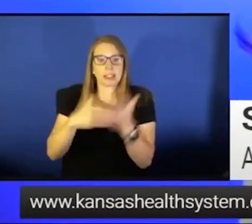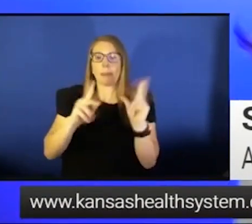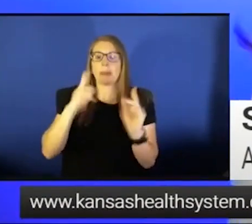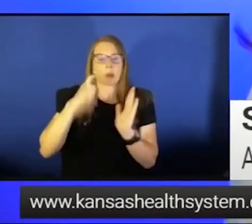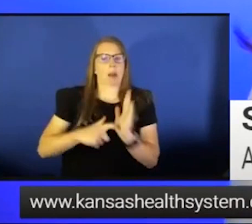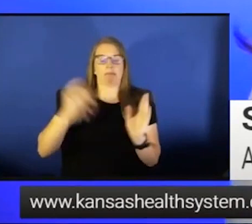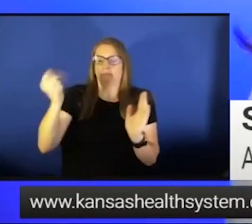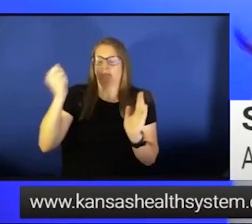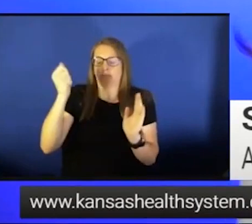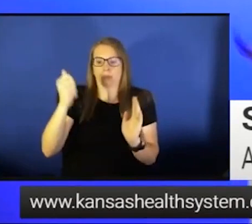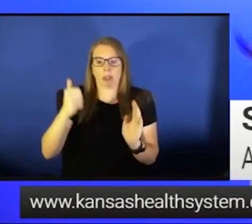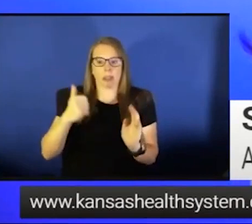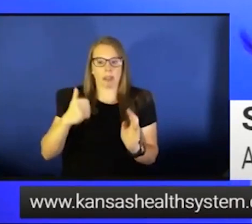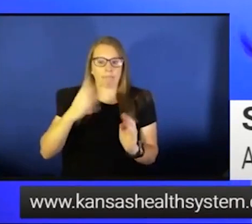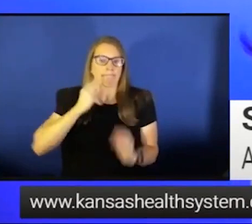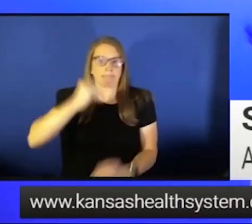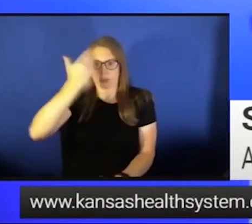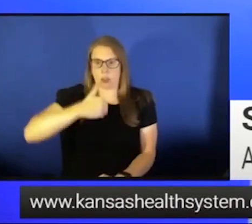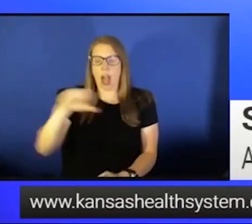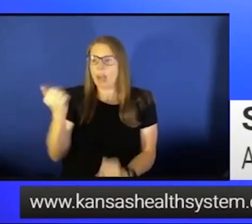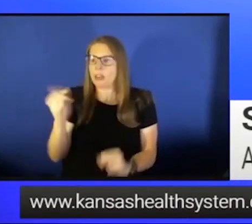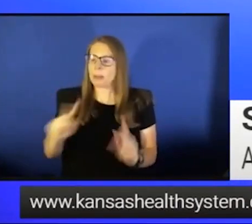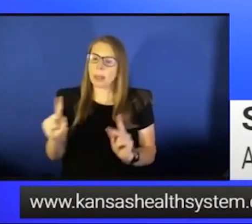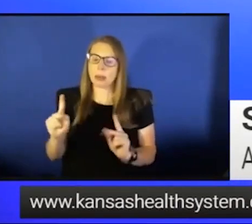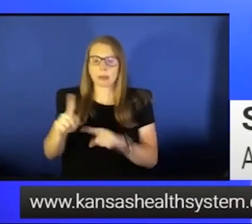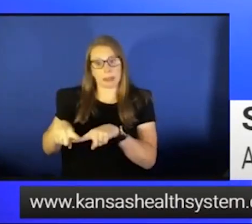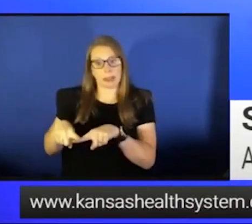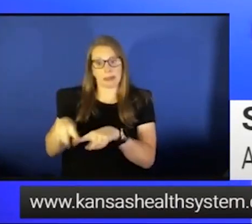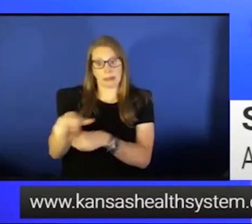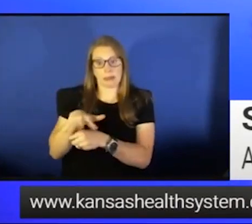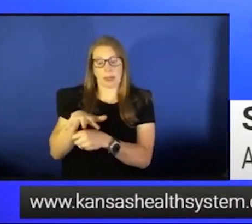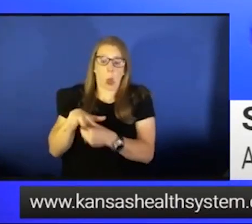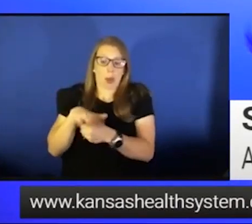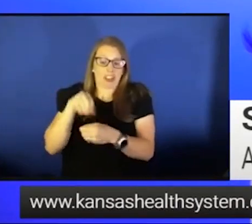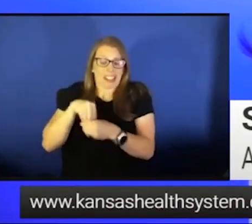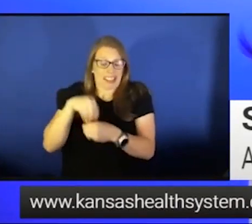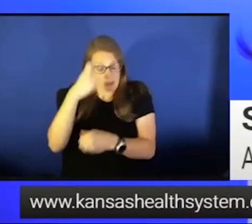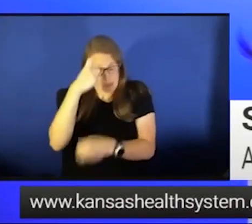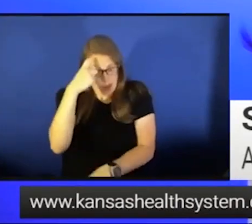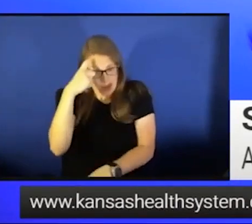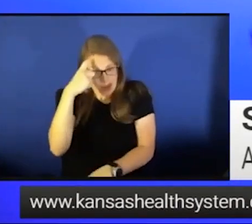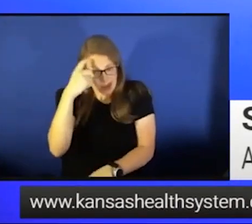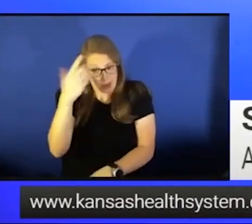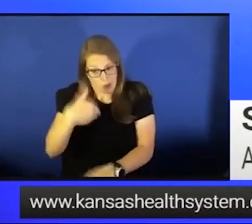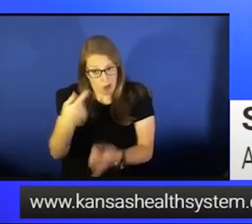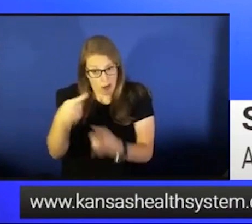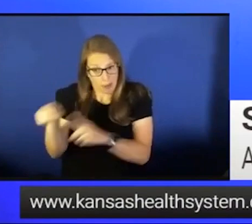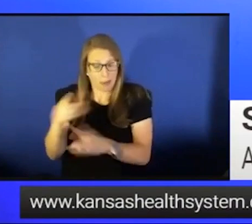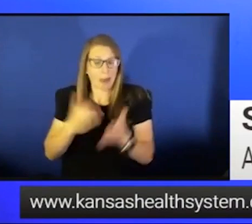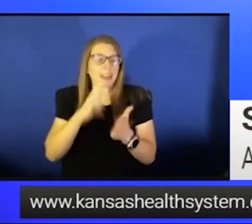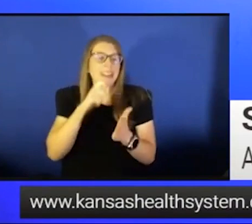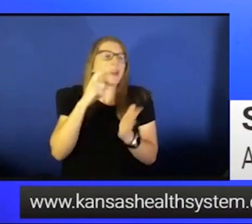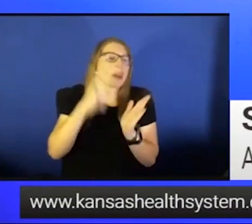that they're having a stroke, and then other people, depending on the location in the brain where the stroke is, they may not recognize that something is